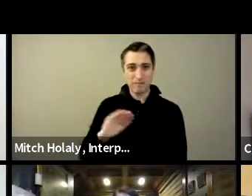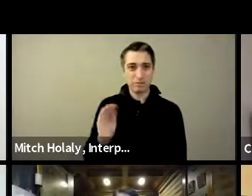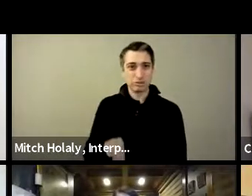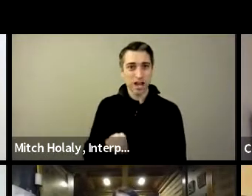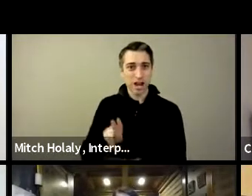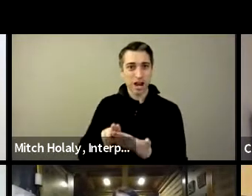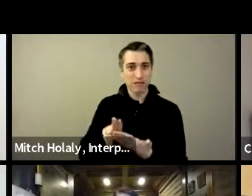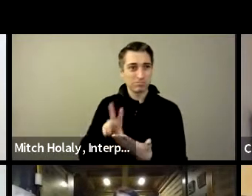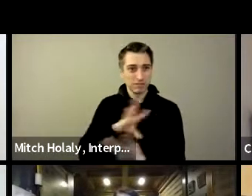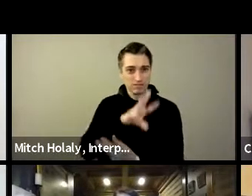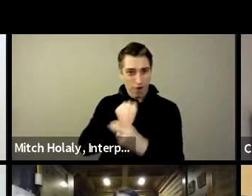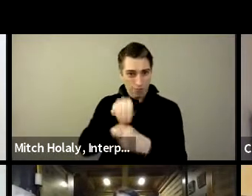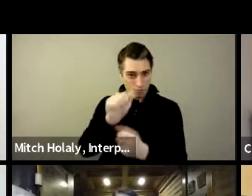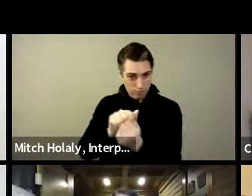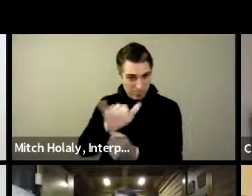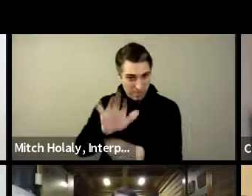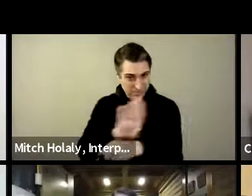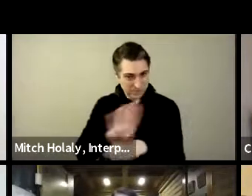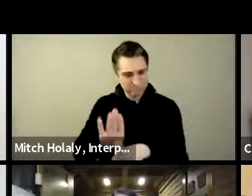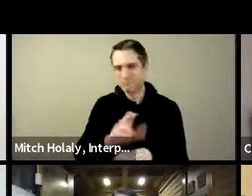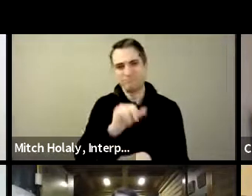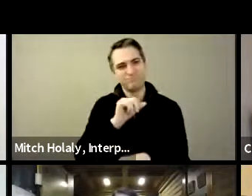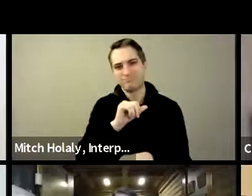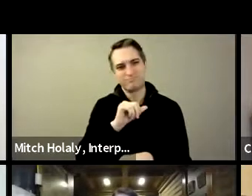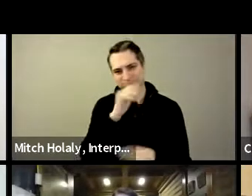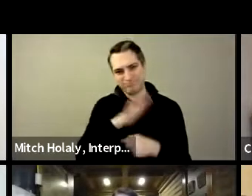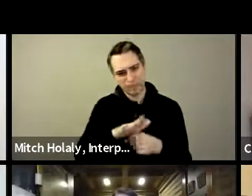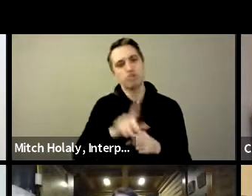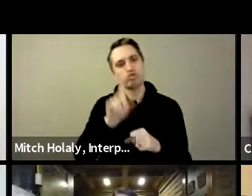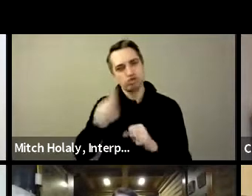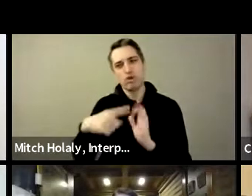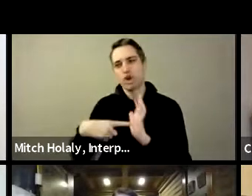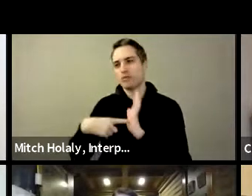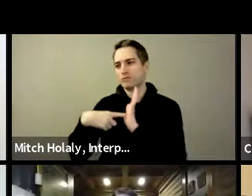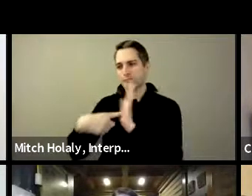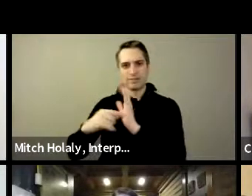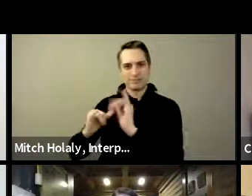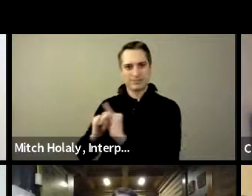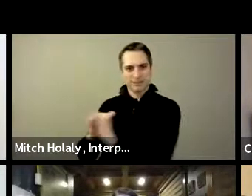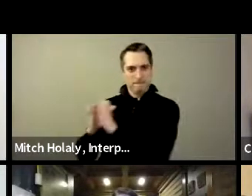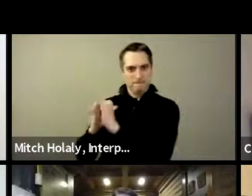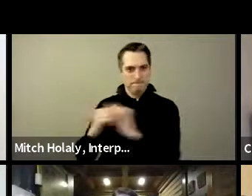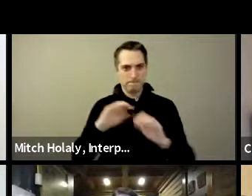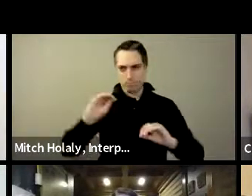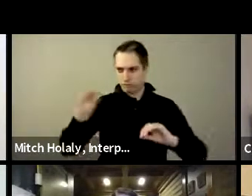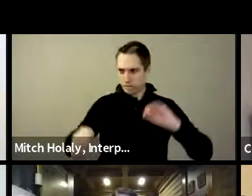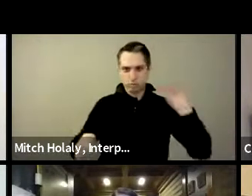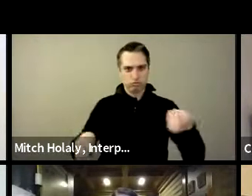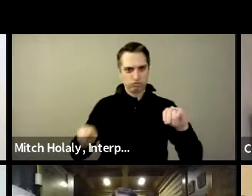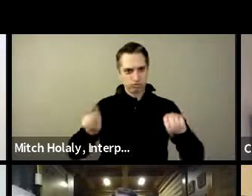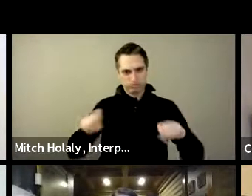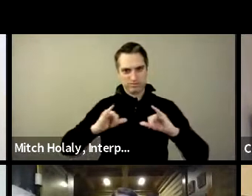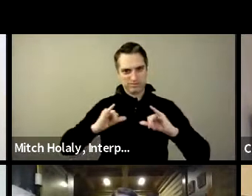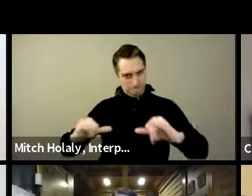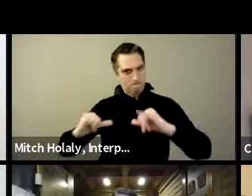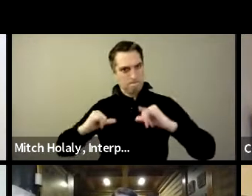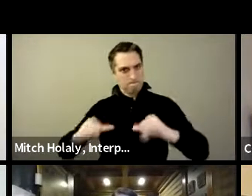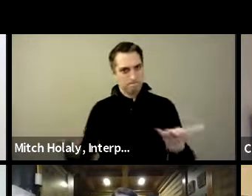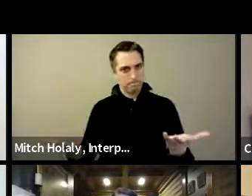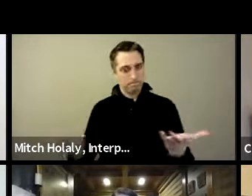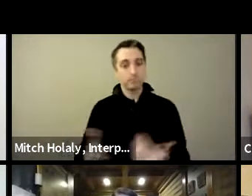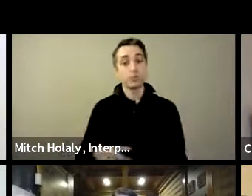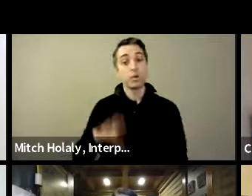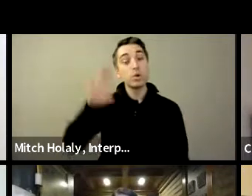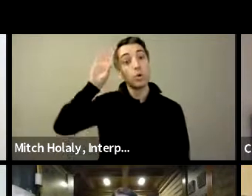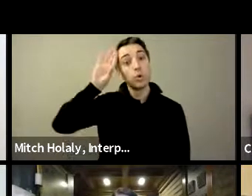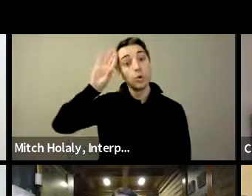population. Also, the way that it's advertised when these contracts are up for grabs, a lot of it is